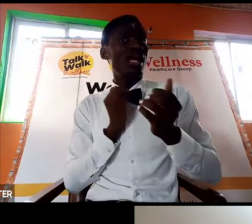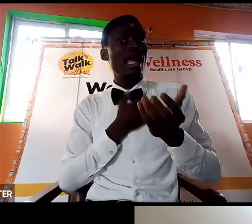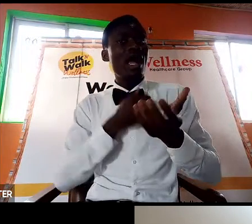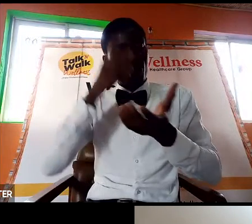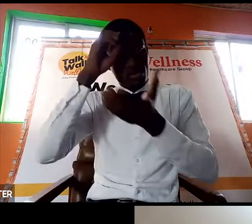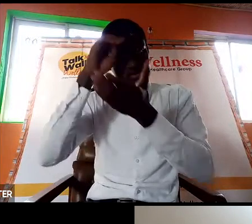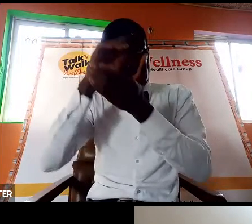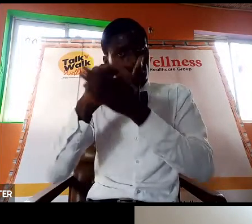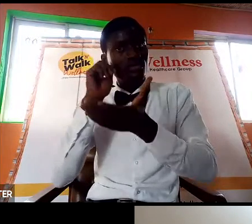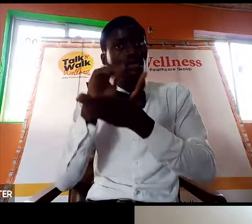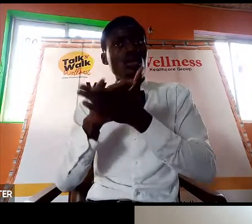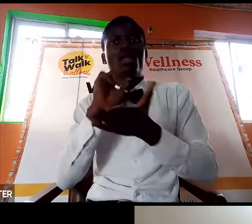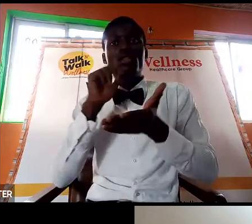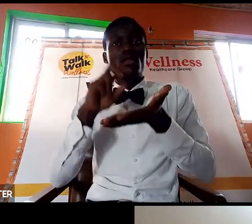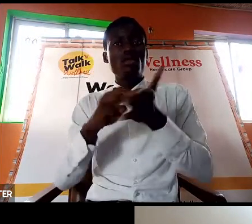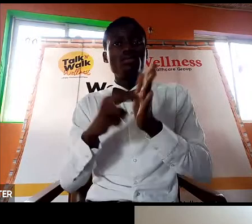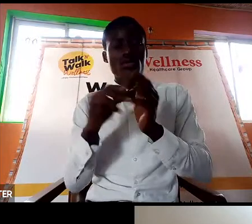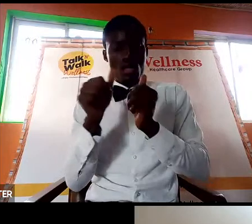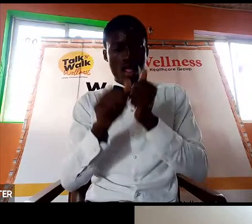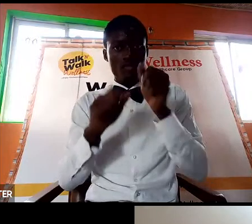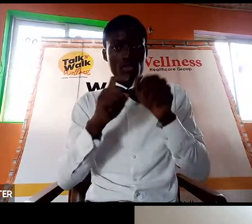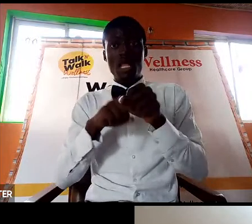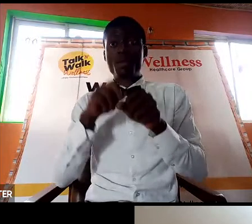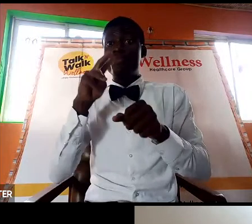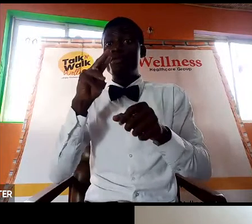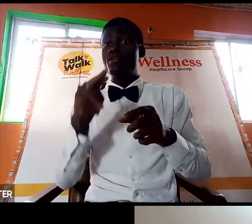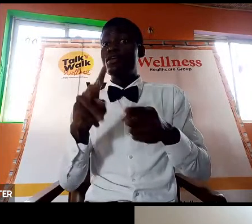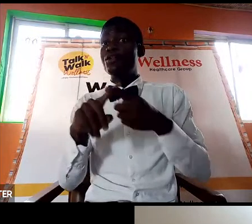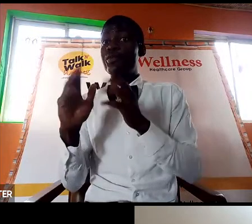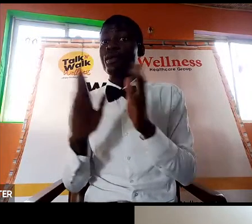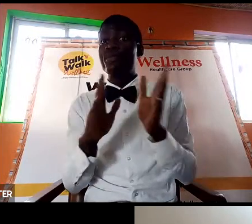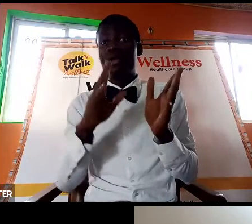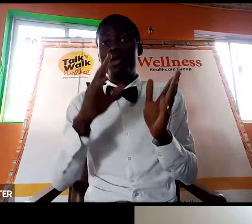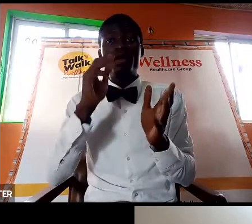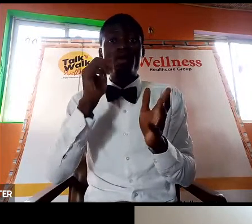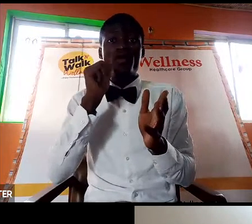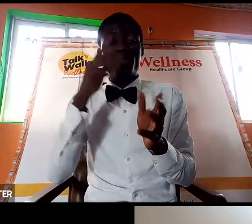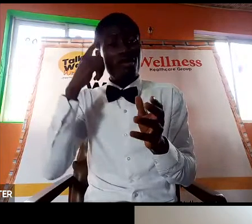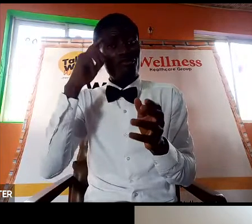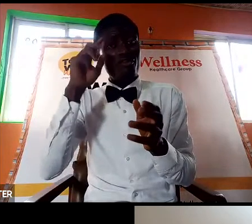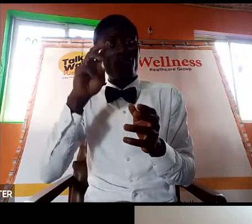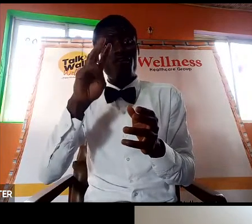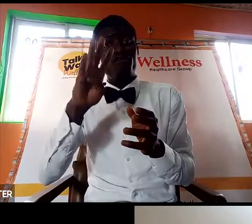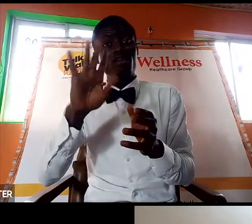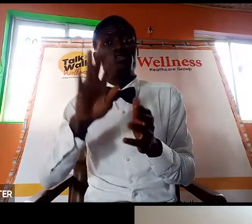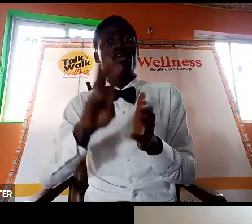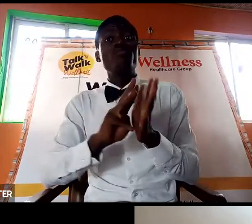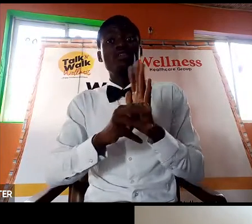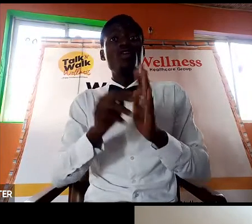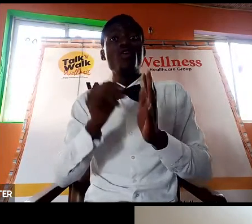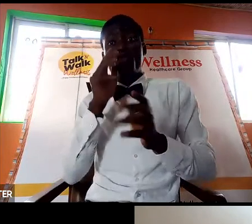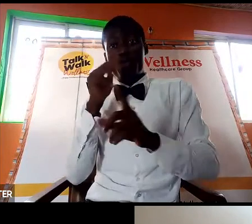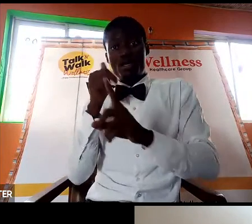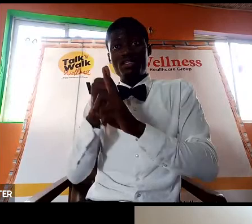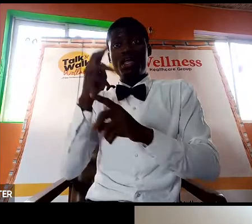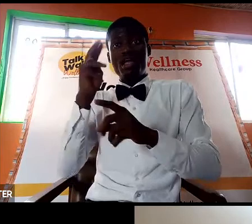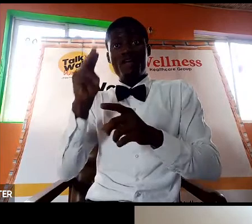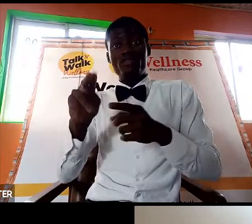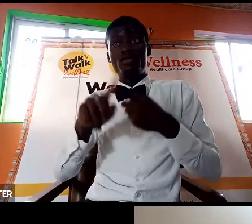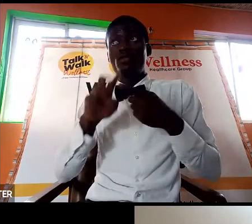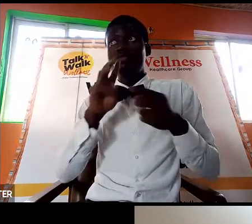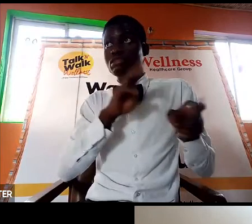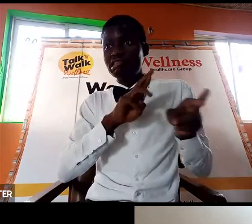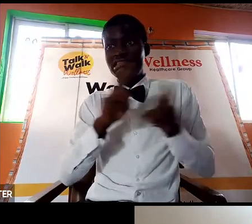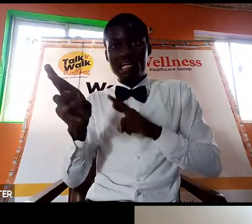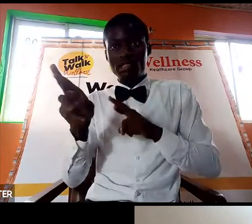for 45 minutes. A woman should be spontaneous as well once in a Right. while, and not just wait for the 45 minutes